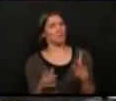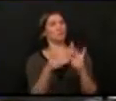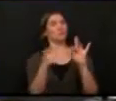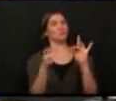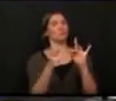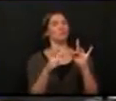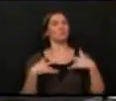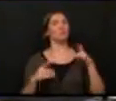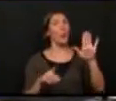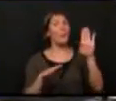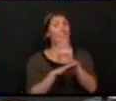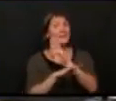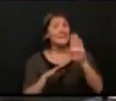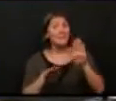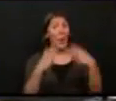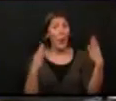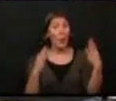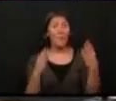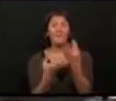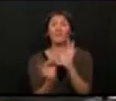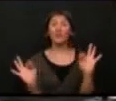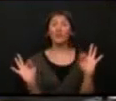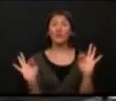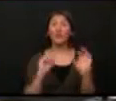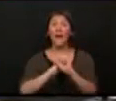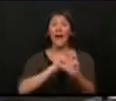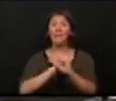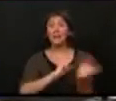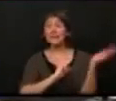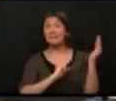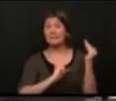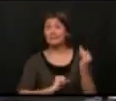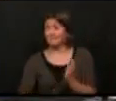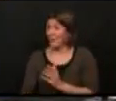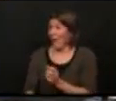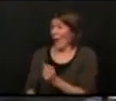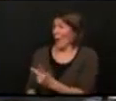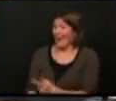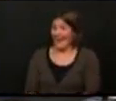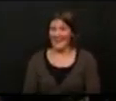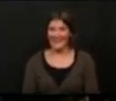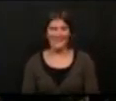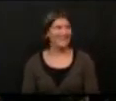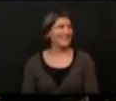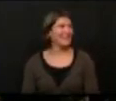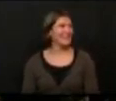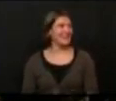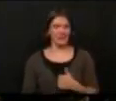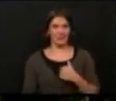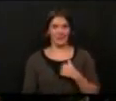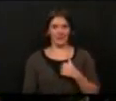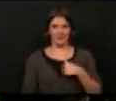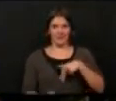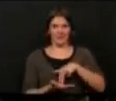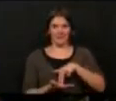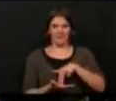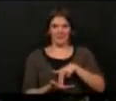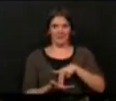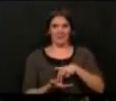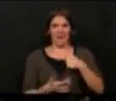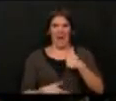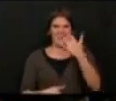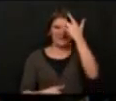speak a little bit about your business because you're getting some free television time. Thank you. And tell us what you're applying for, too. I'm a little, actually a lot